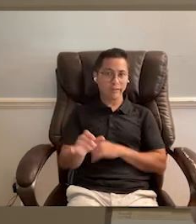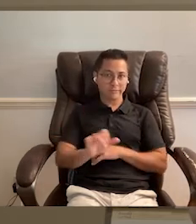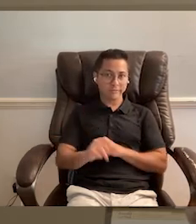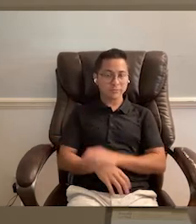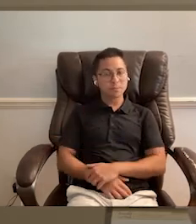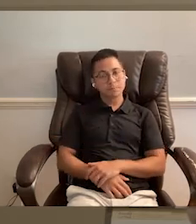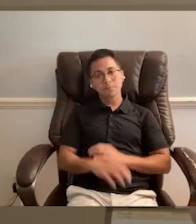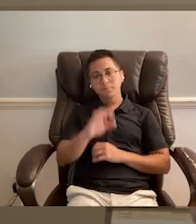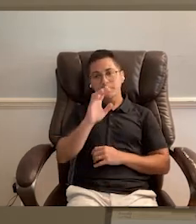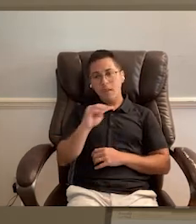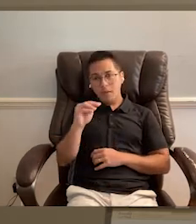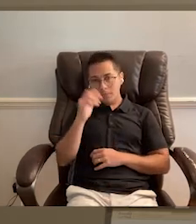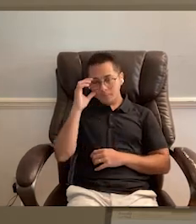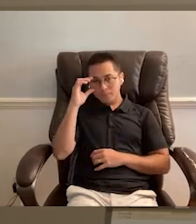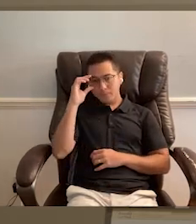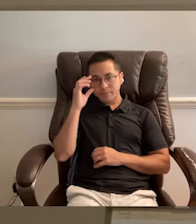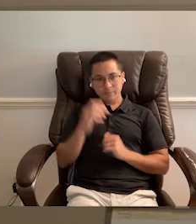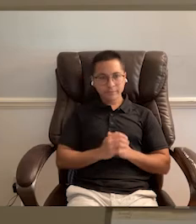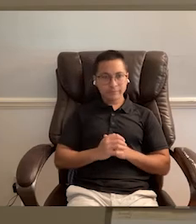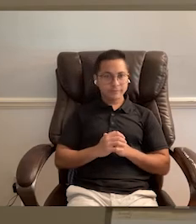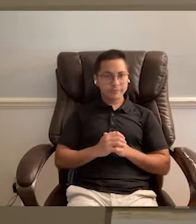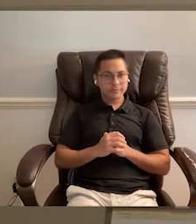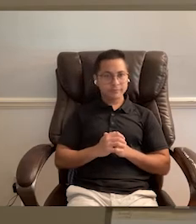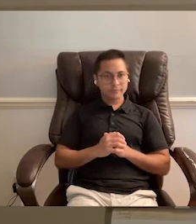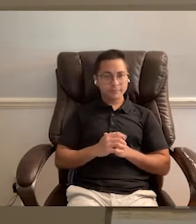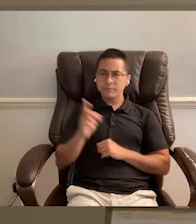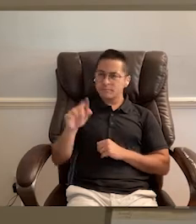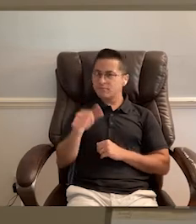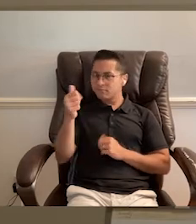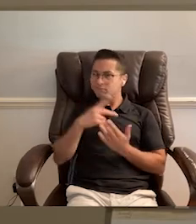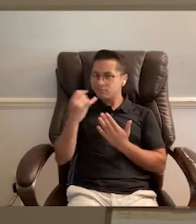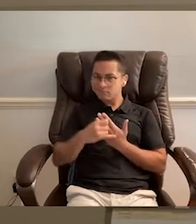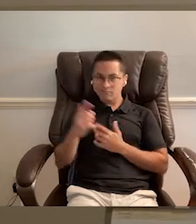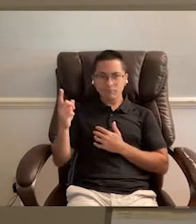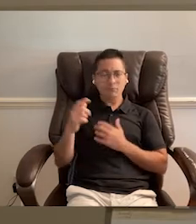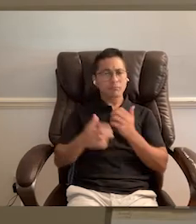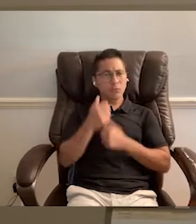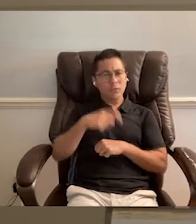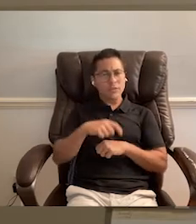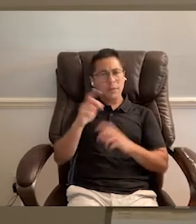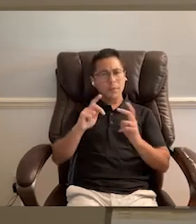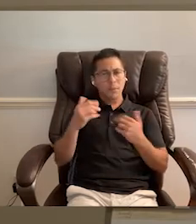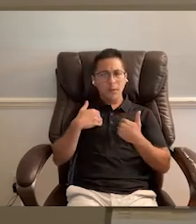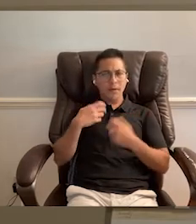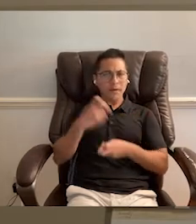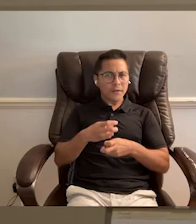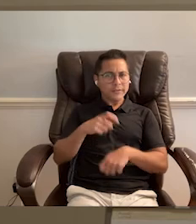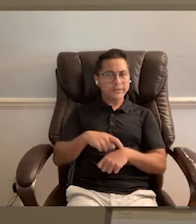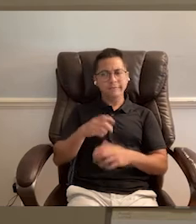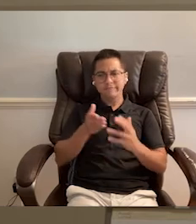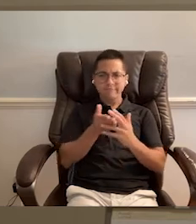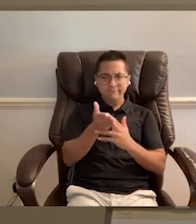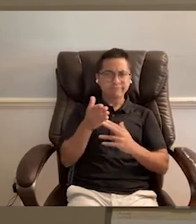building. Once you select that, it will find out the best route for you that's accessible, and it will guide you through the route as you go through.